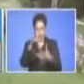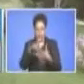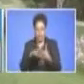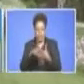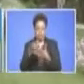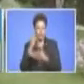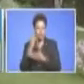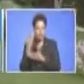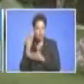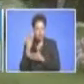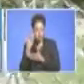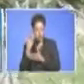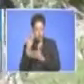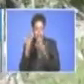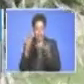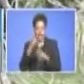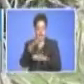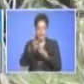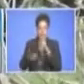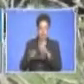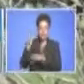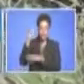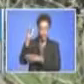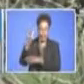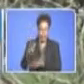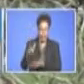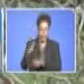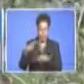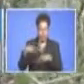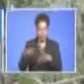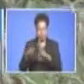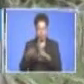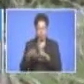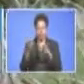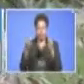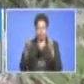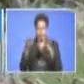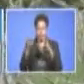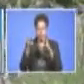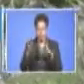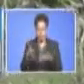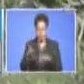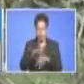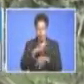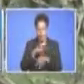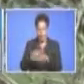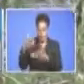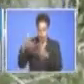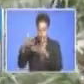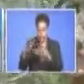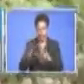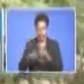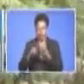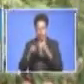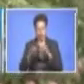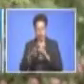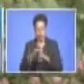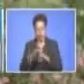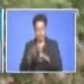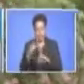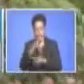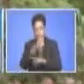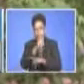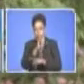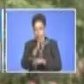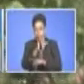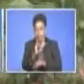Gardens home, and now years later it has become the go-to spot for many. Longtime neighbors and friends refer to Billy as the